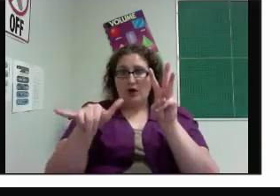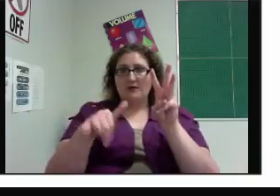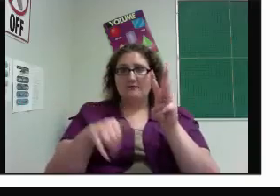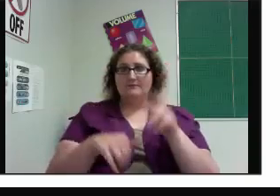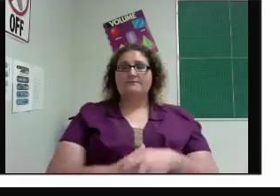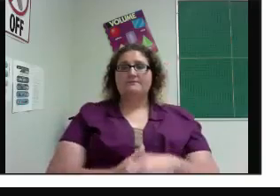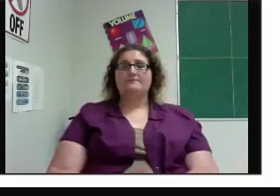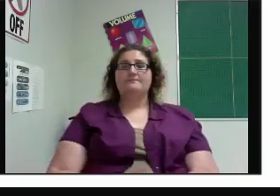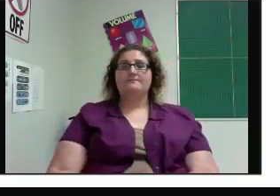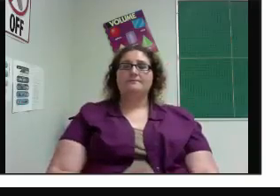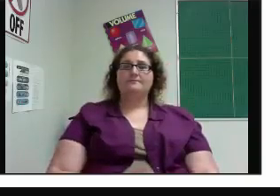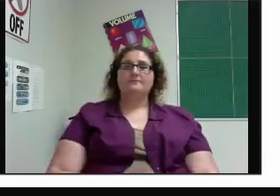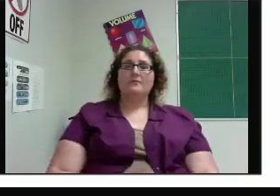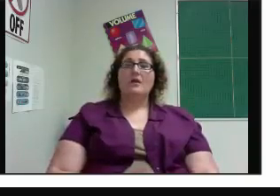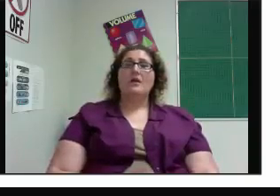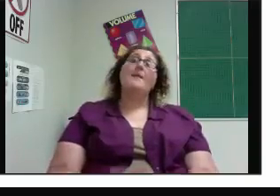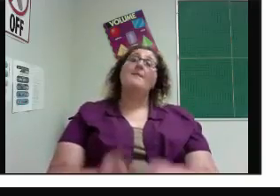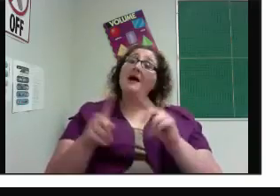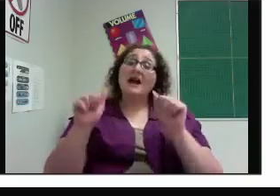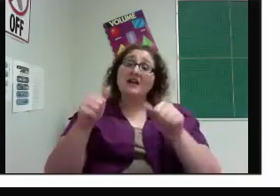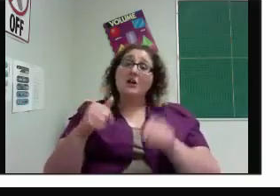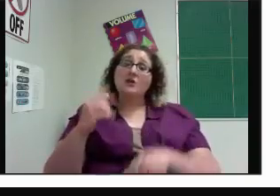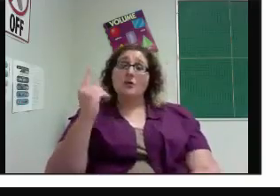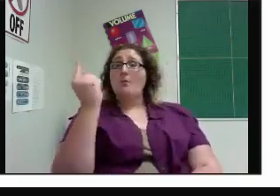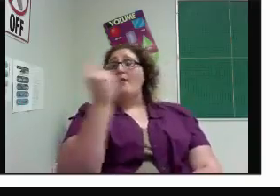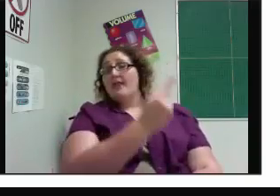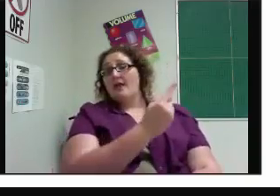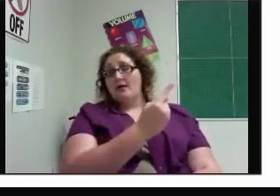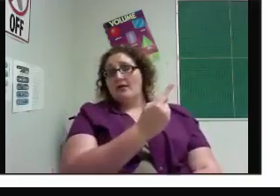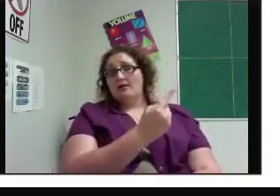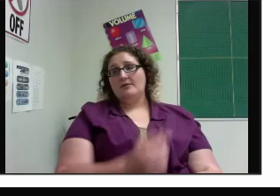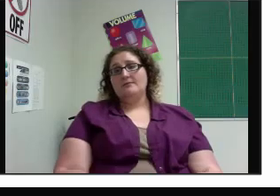and we could have ray TW.